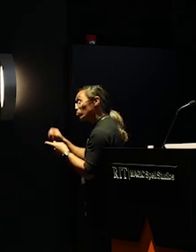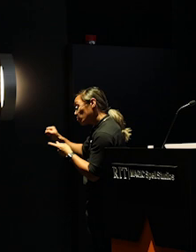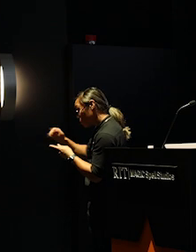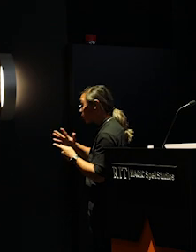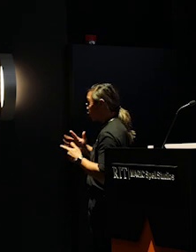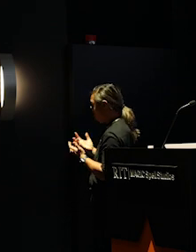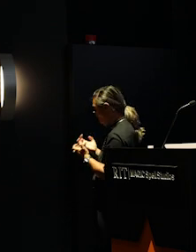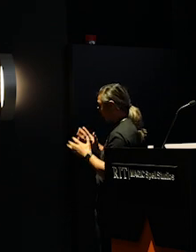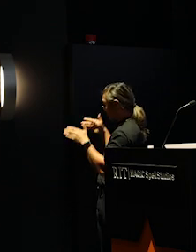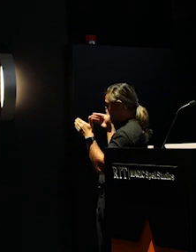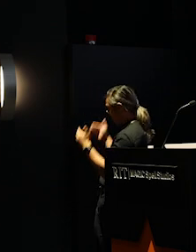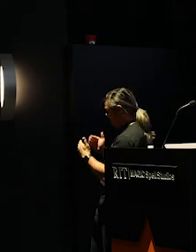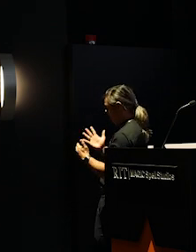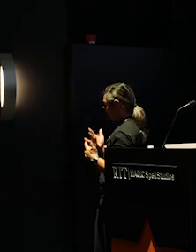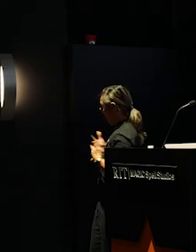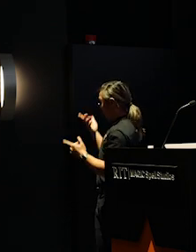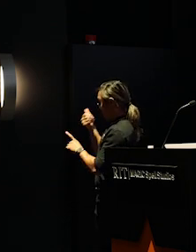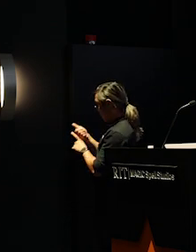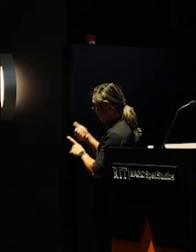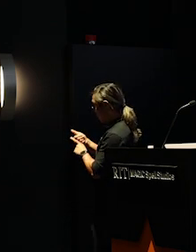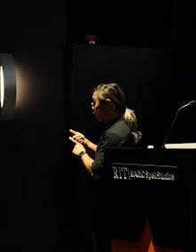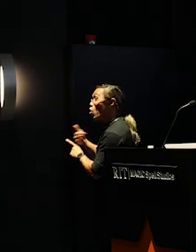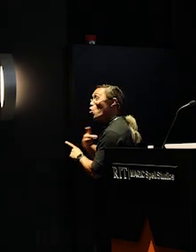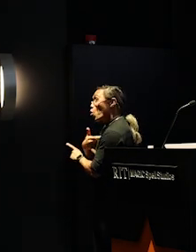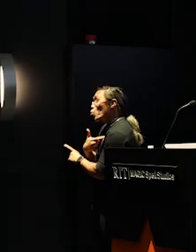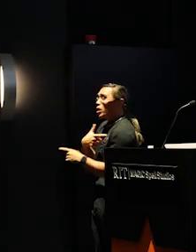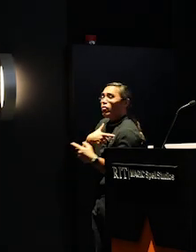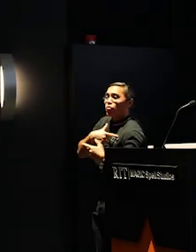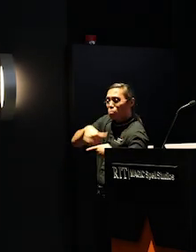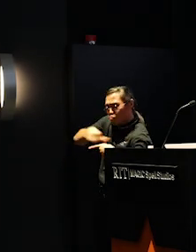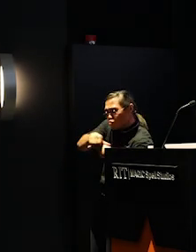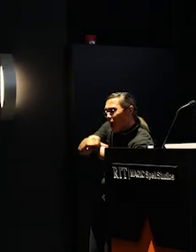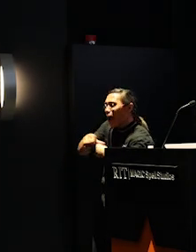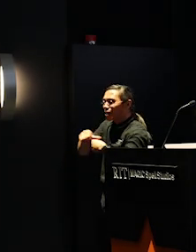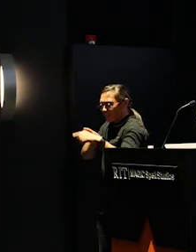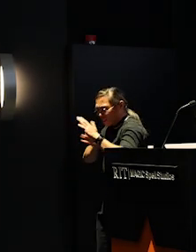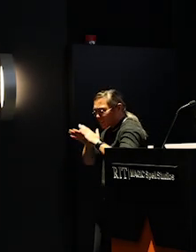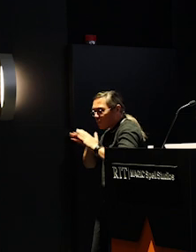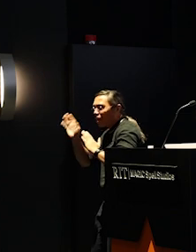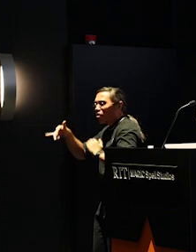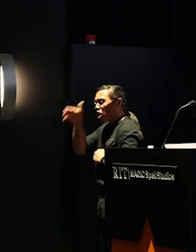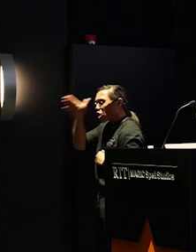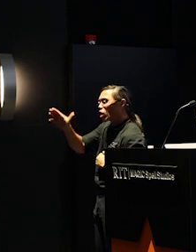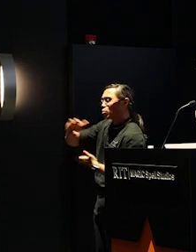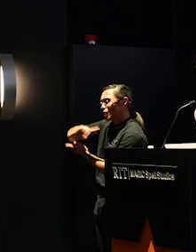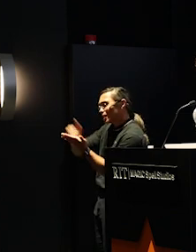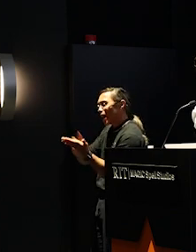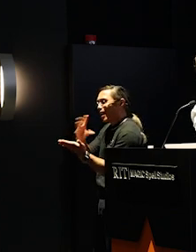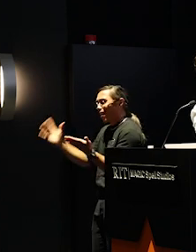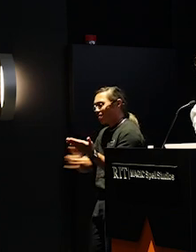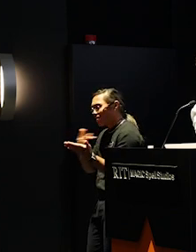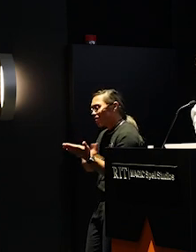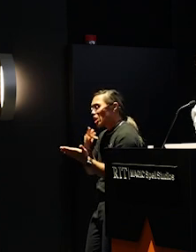really understand feeling to the degree. You don't have to be overt with it. You can practice that through simpler